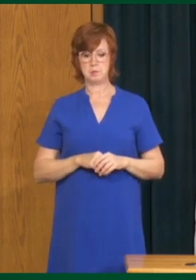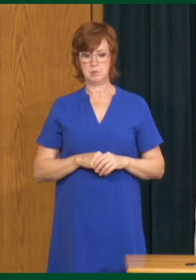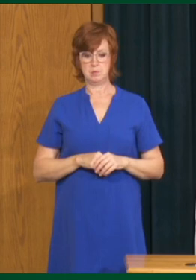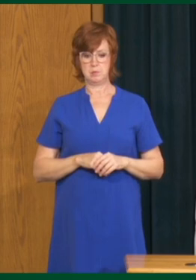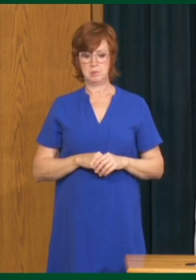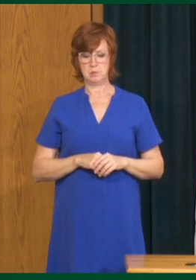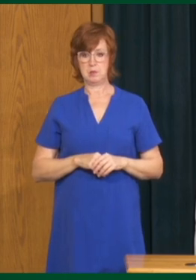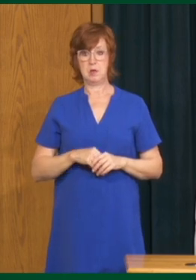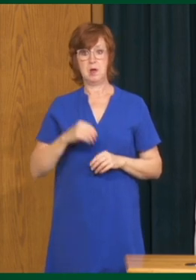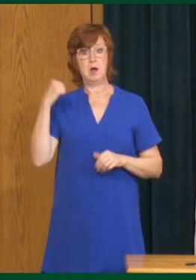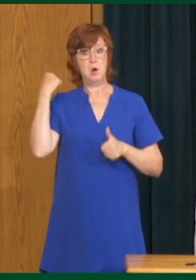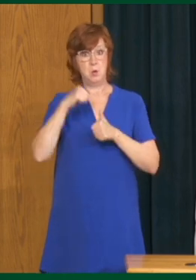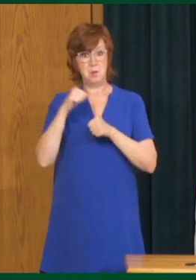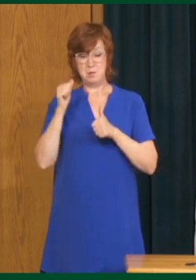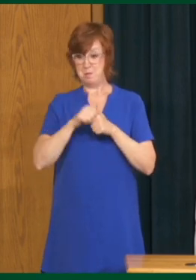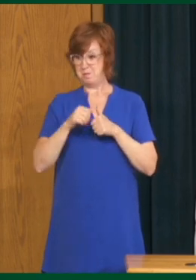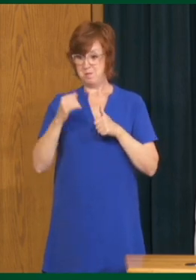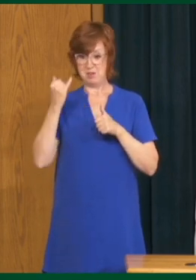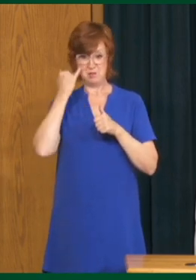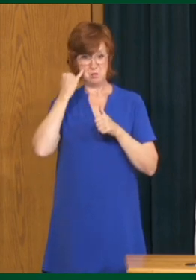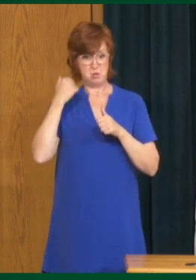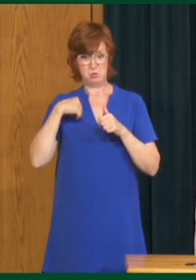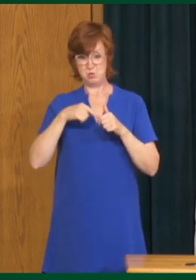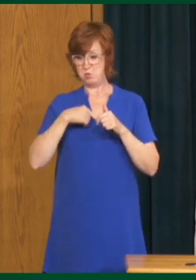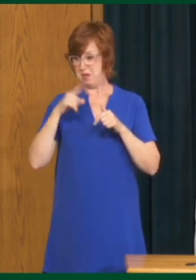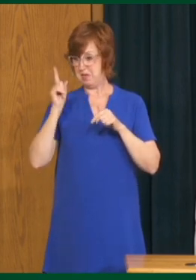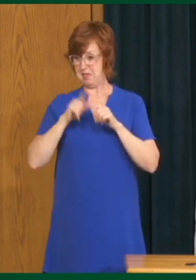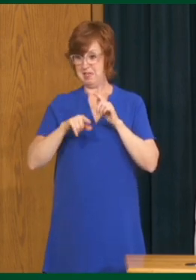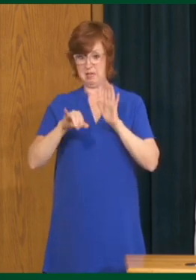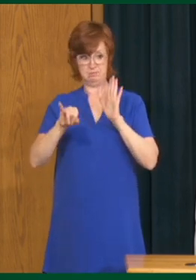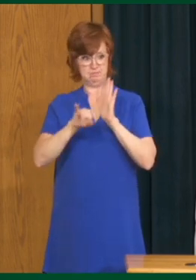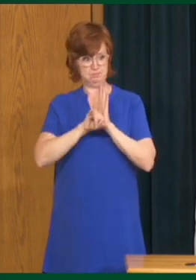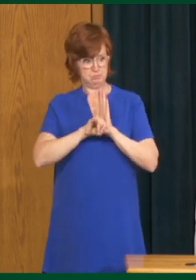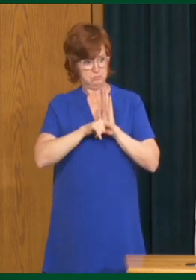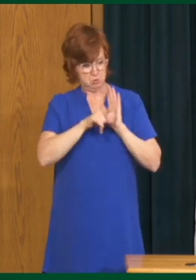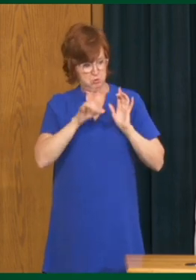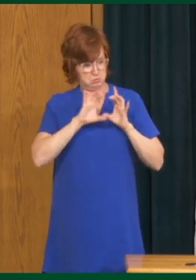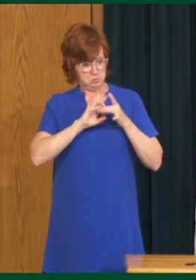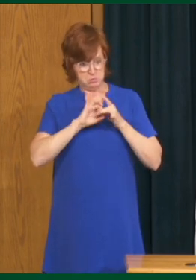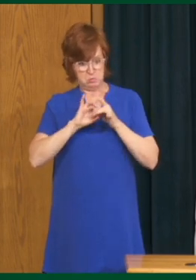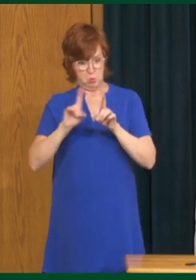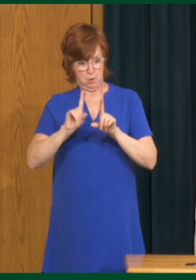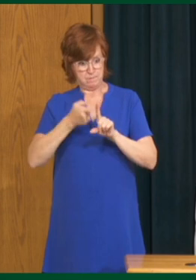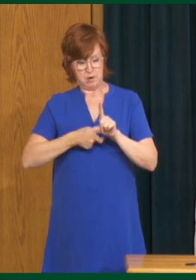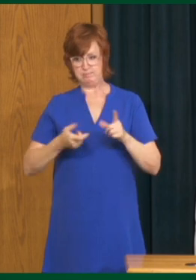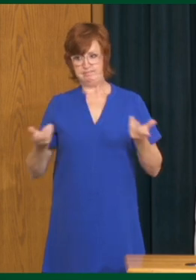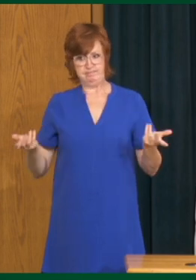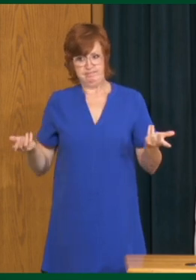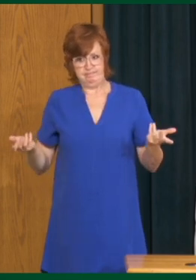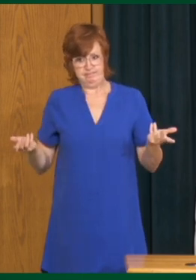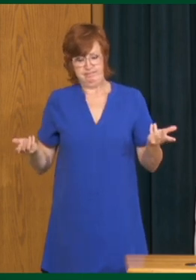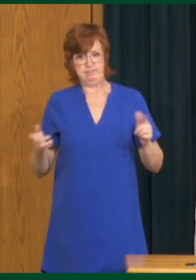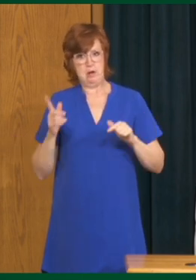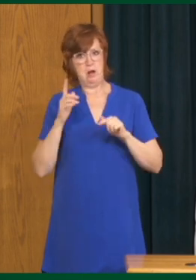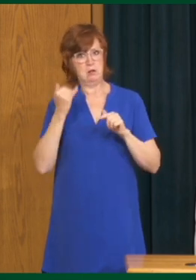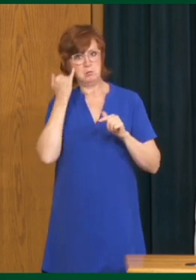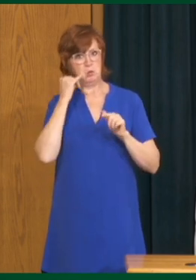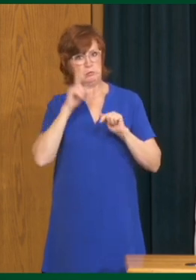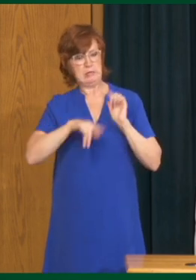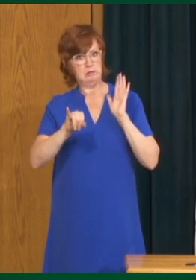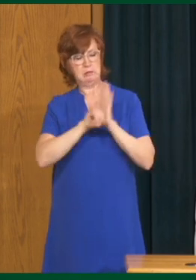cannot be contacted through other means, we do issue a public service announcement. So there was one issued for a